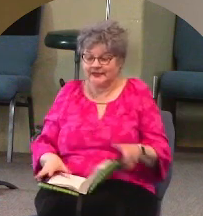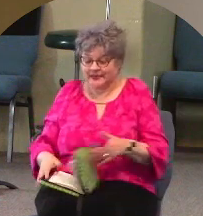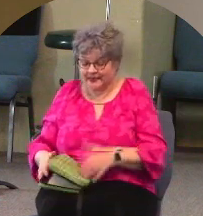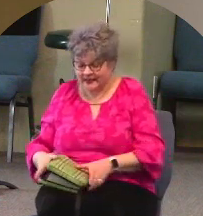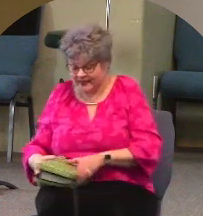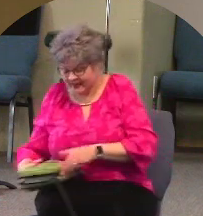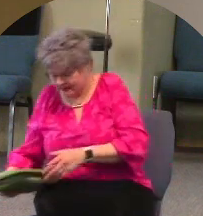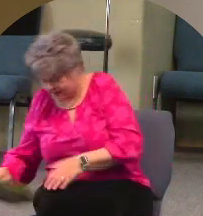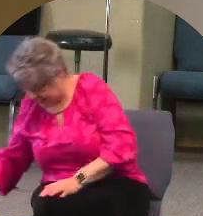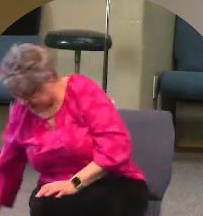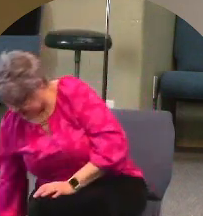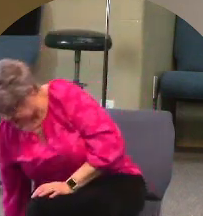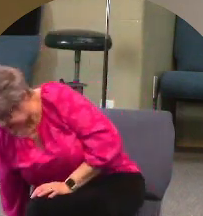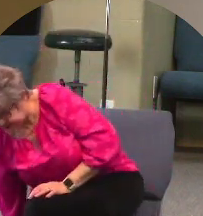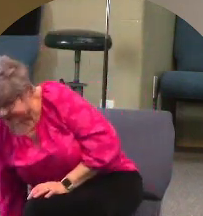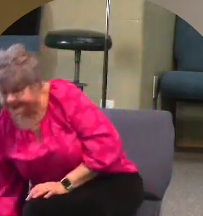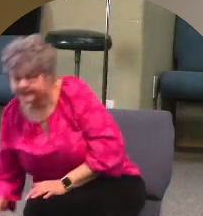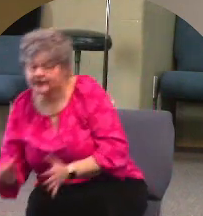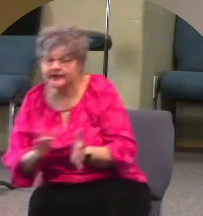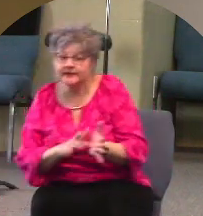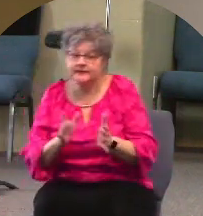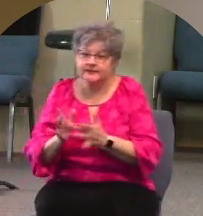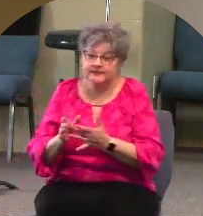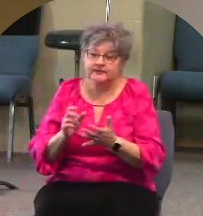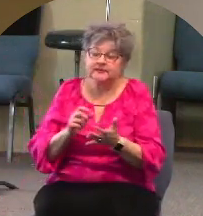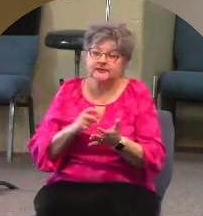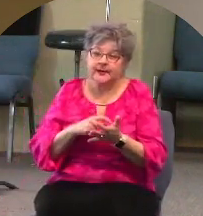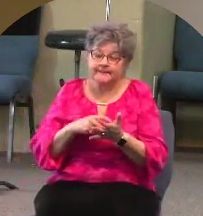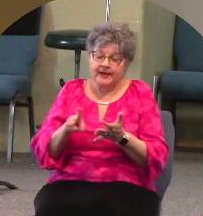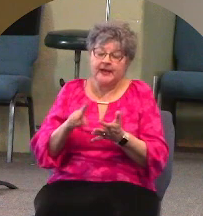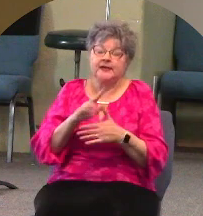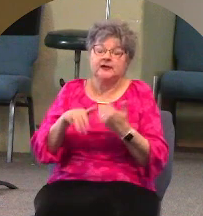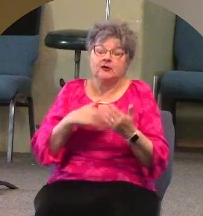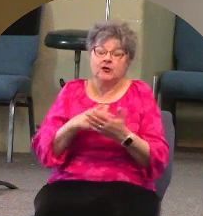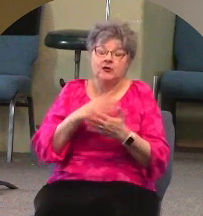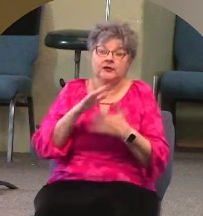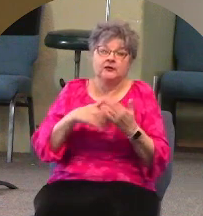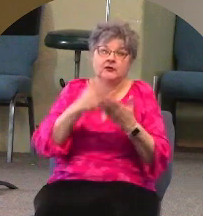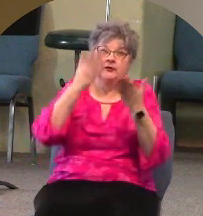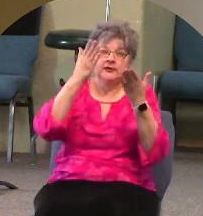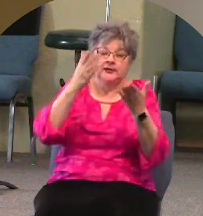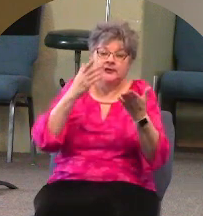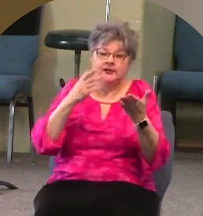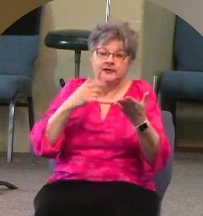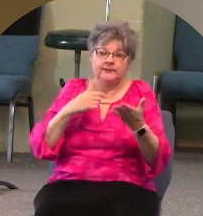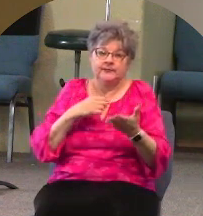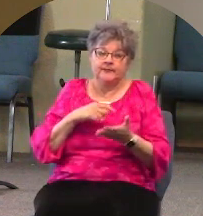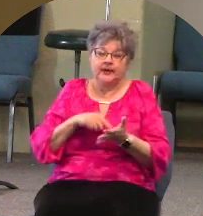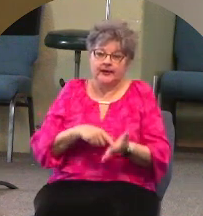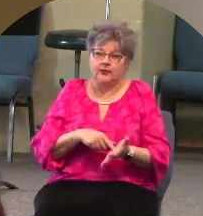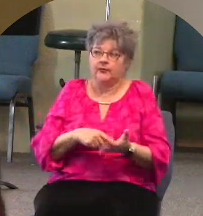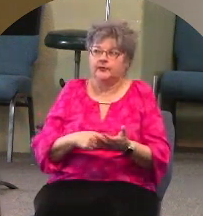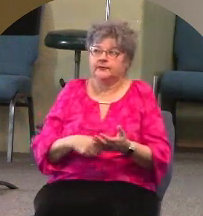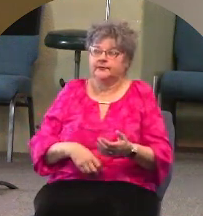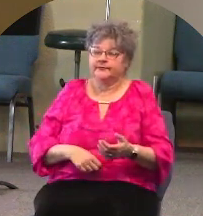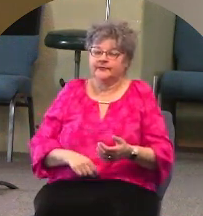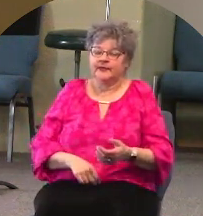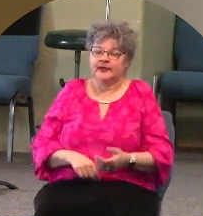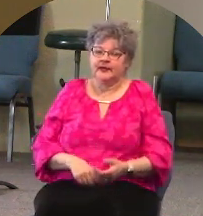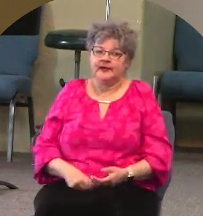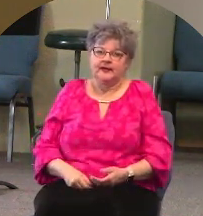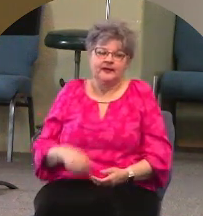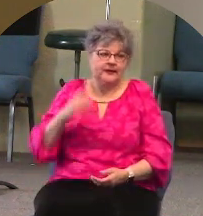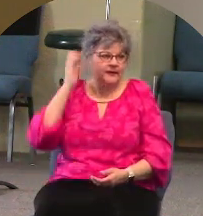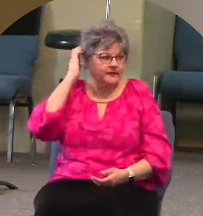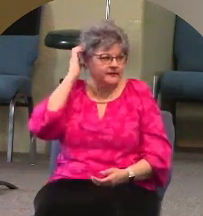is that Jesus paid it all. And all to him I owe. And all to him you